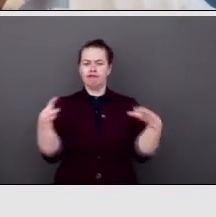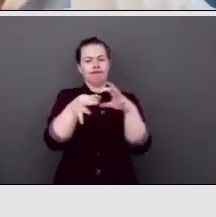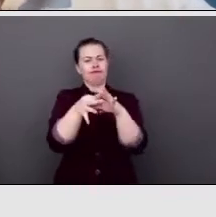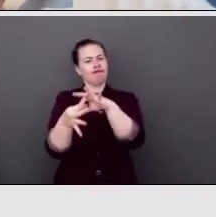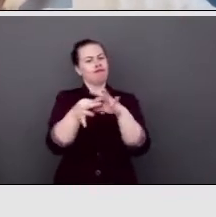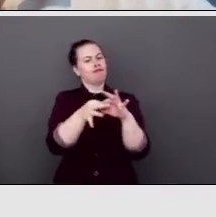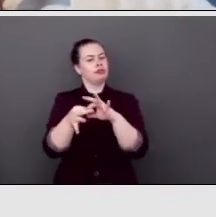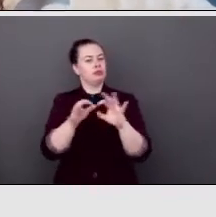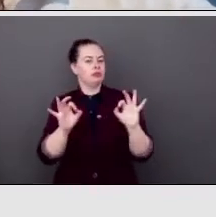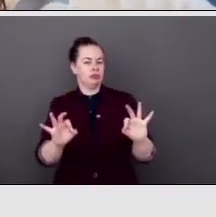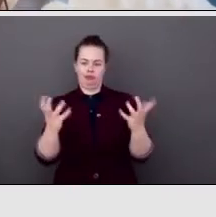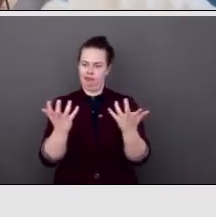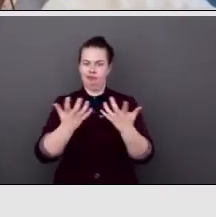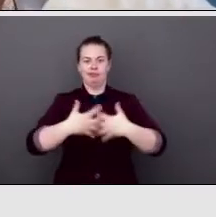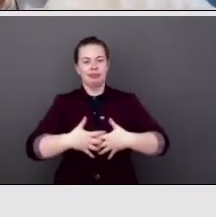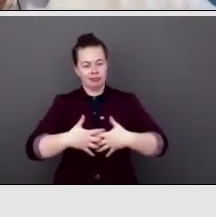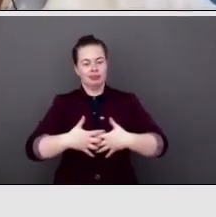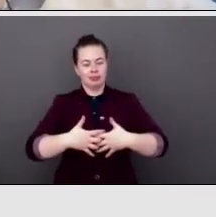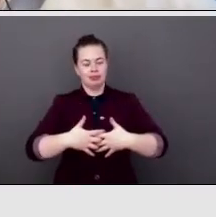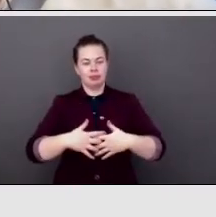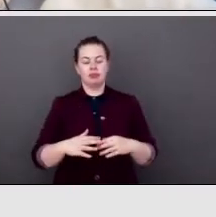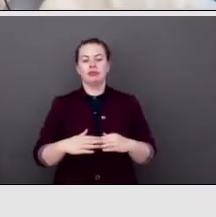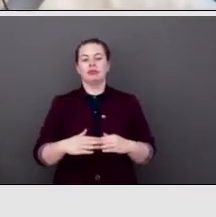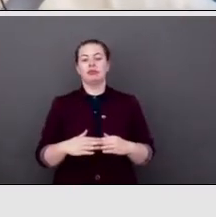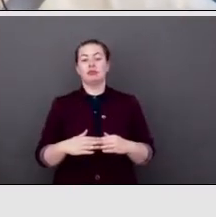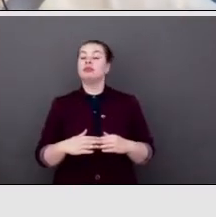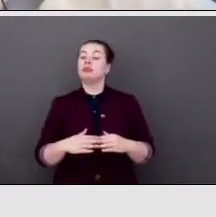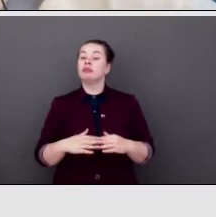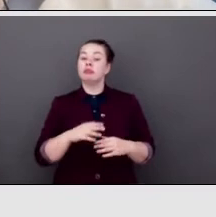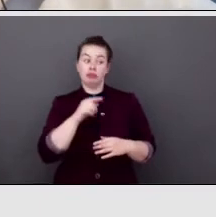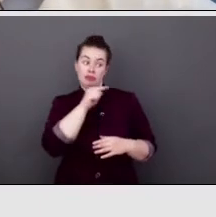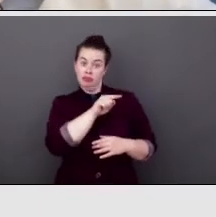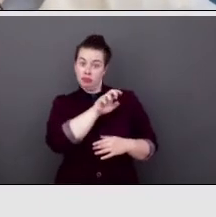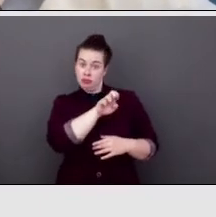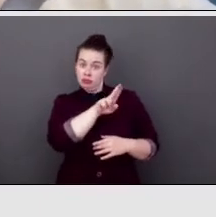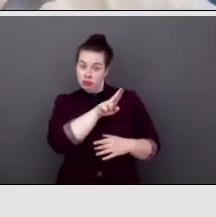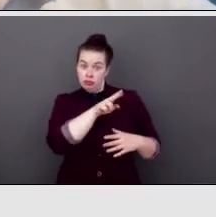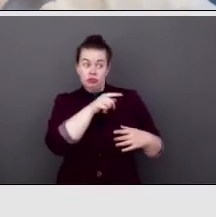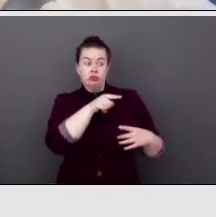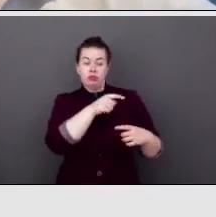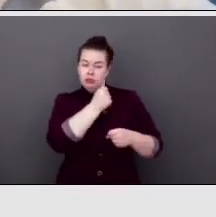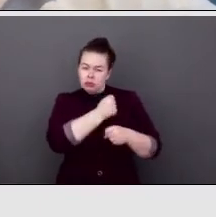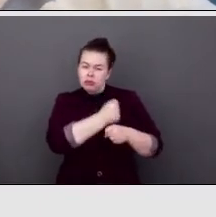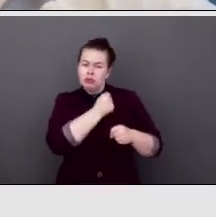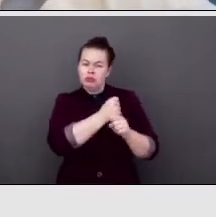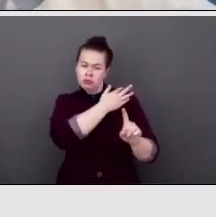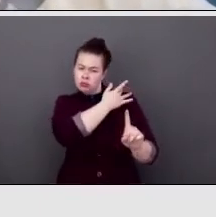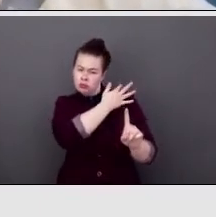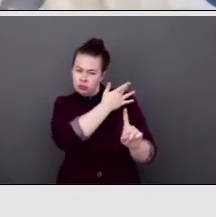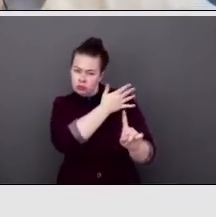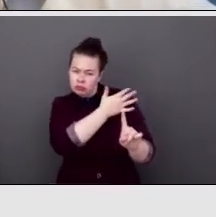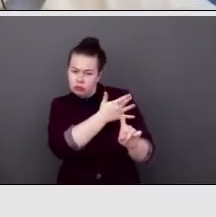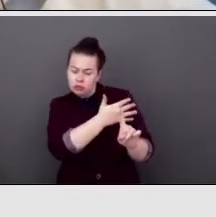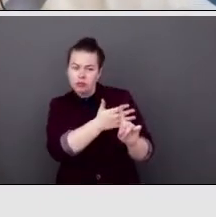governance. Going in more detail and trying to see what the European Union has done in the several years